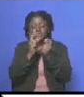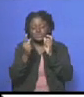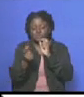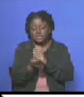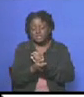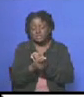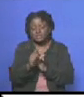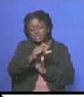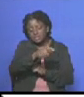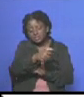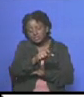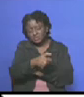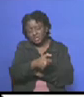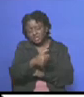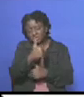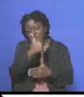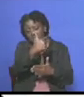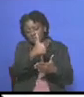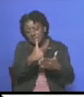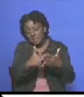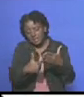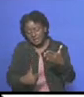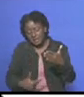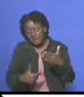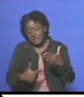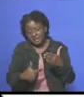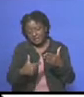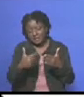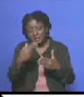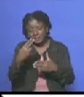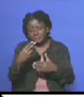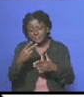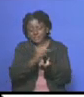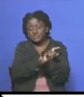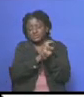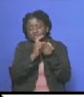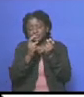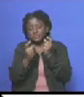their channel lineup, swapping out several